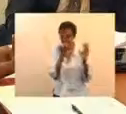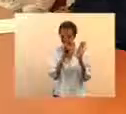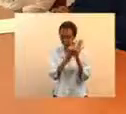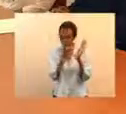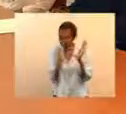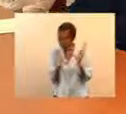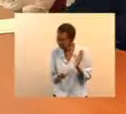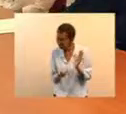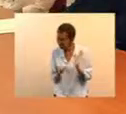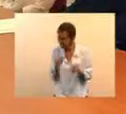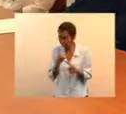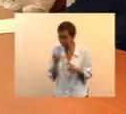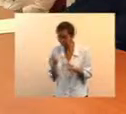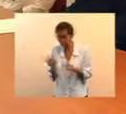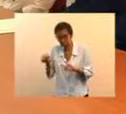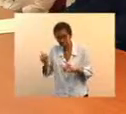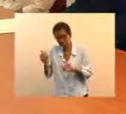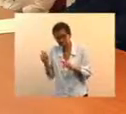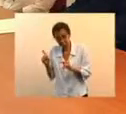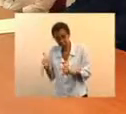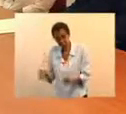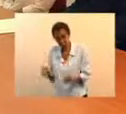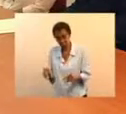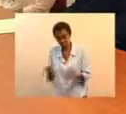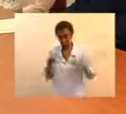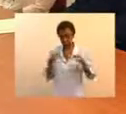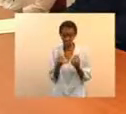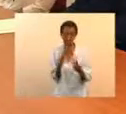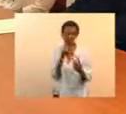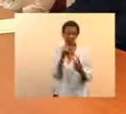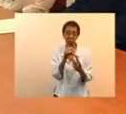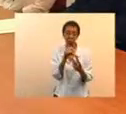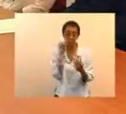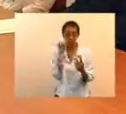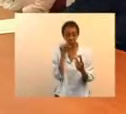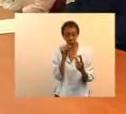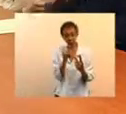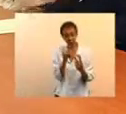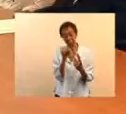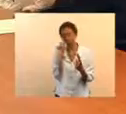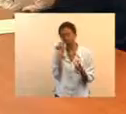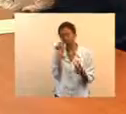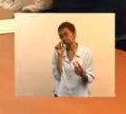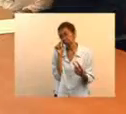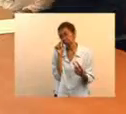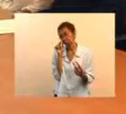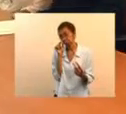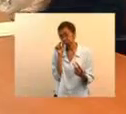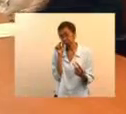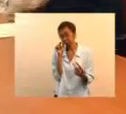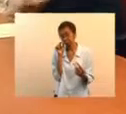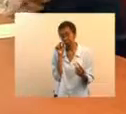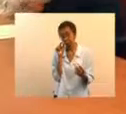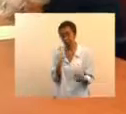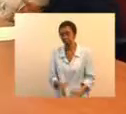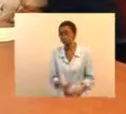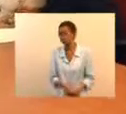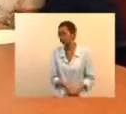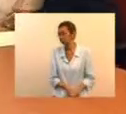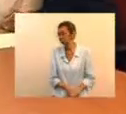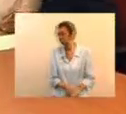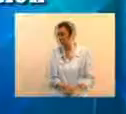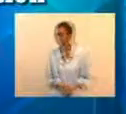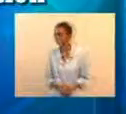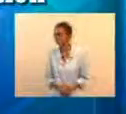behalf. No one else can attend a mediation session without the permission of all the parties and the